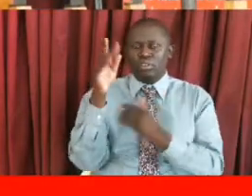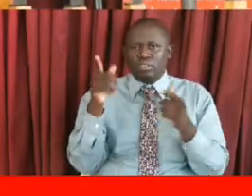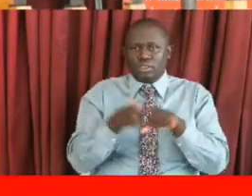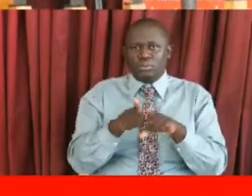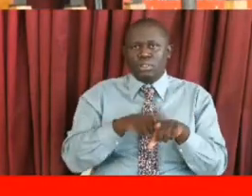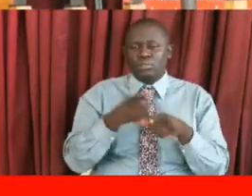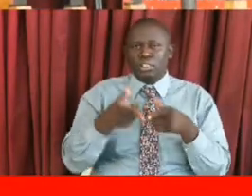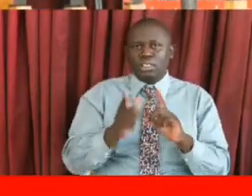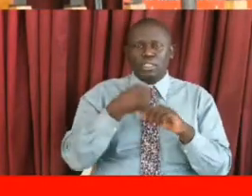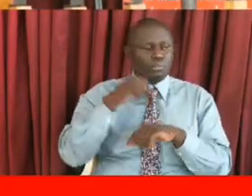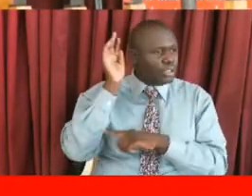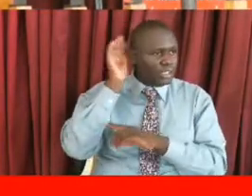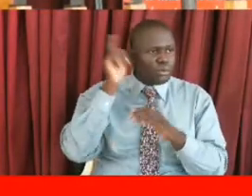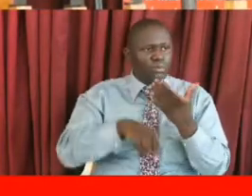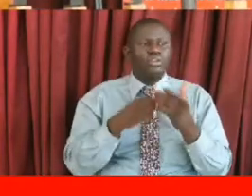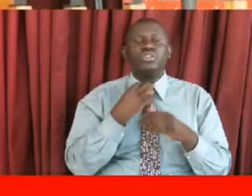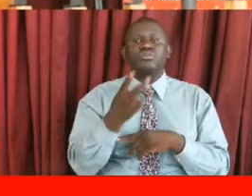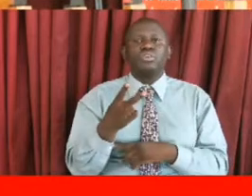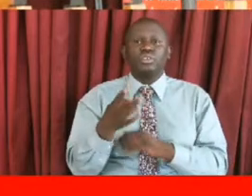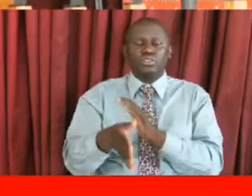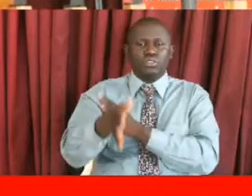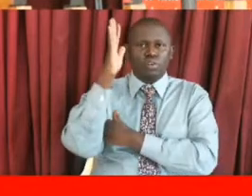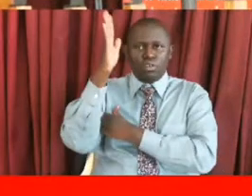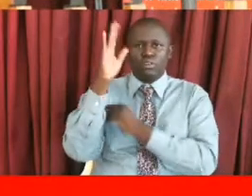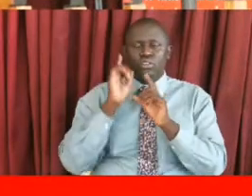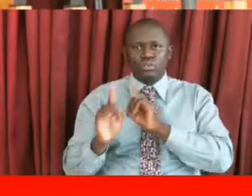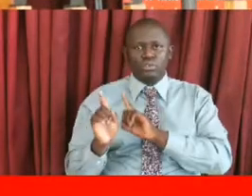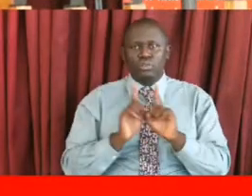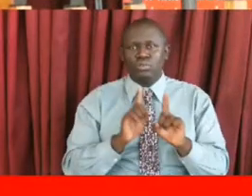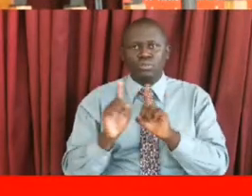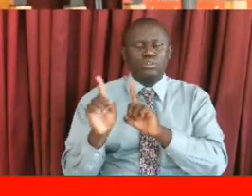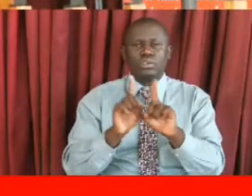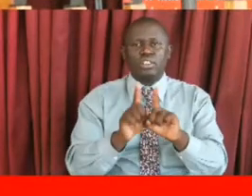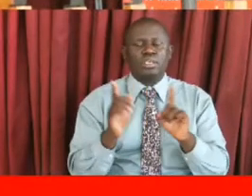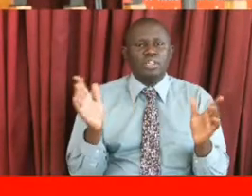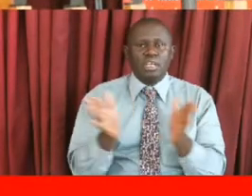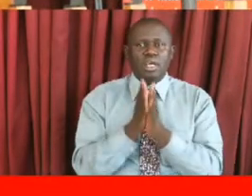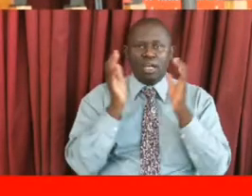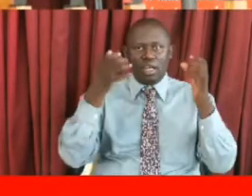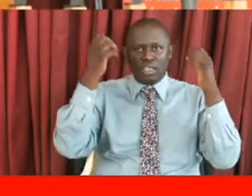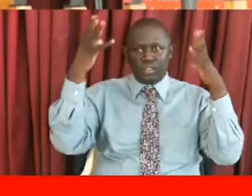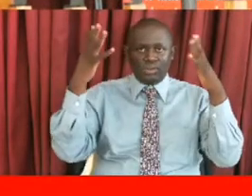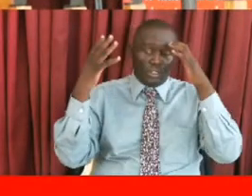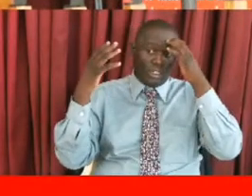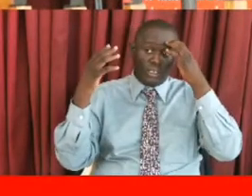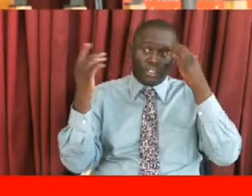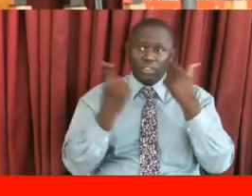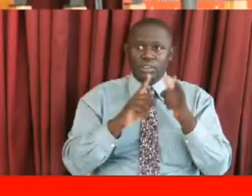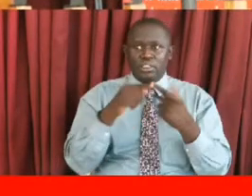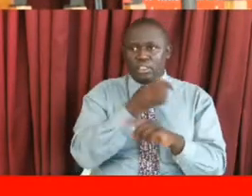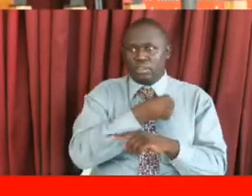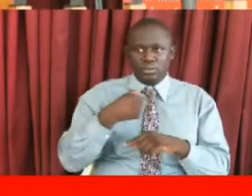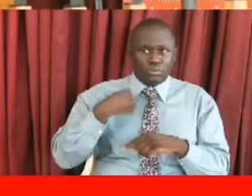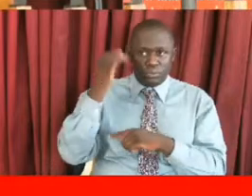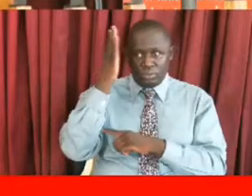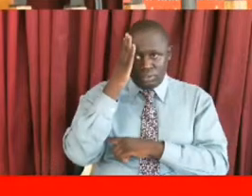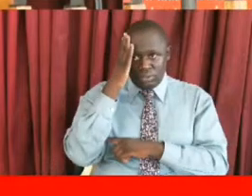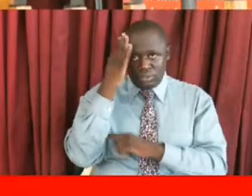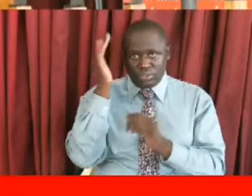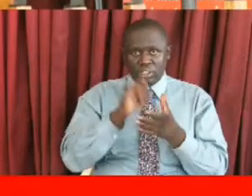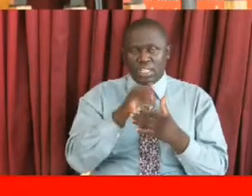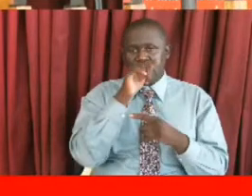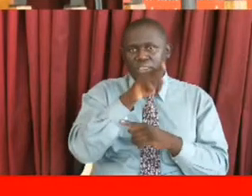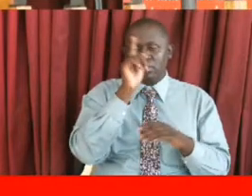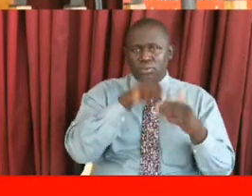God walking Hallelujah then we know that his